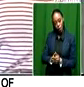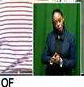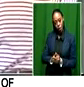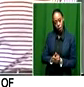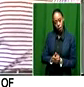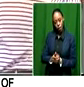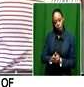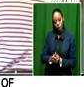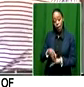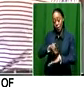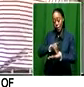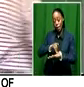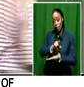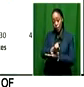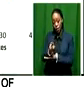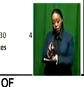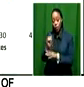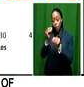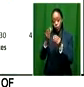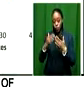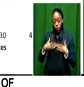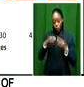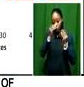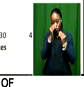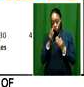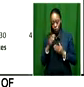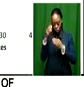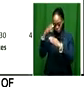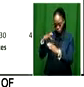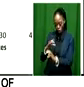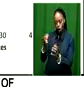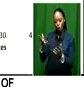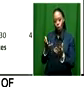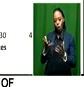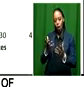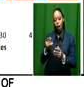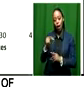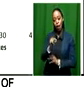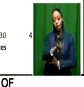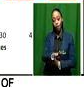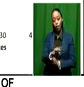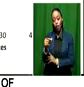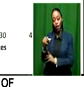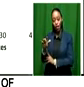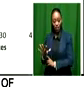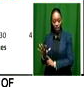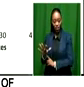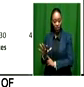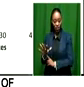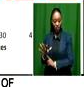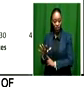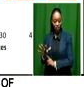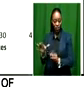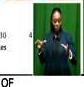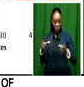that data that you were sharing is focused on the grade 4 and grade 5 teams,